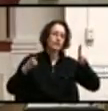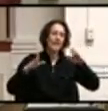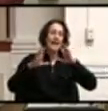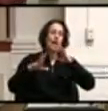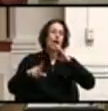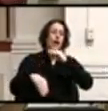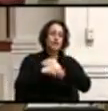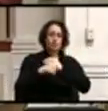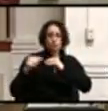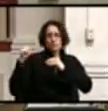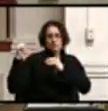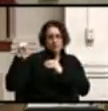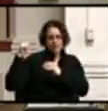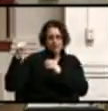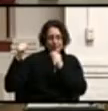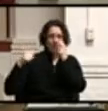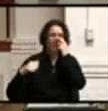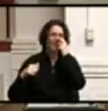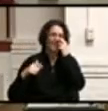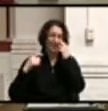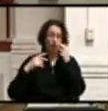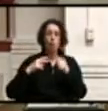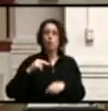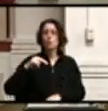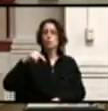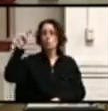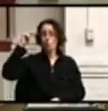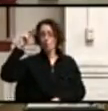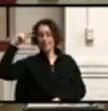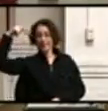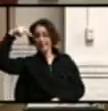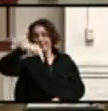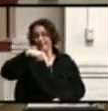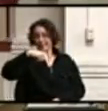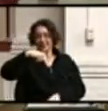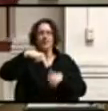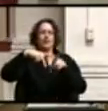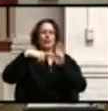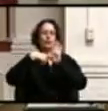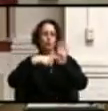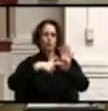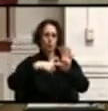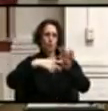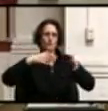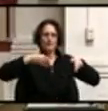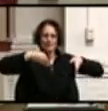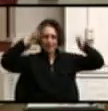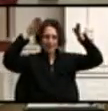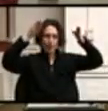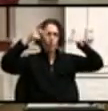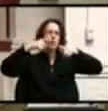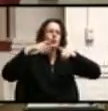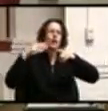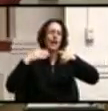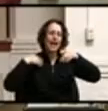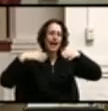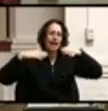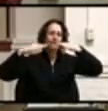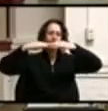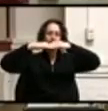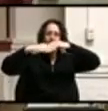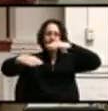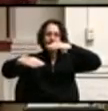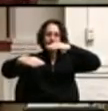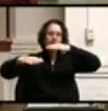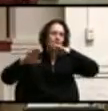here. This is a view from the north with the new host tower. You can see we have a balcony and a door here, because what